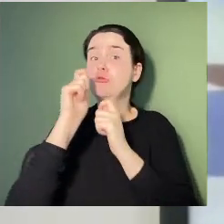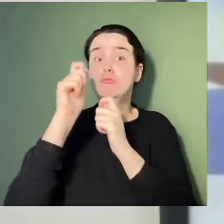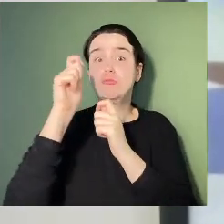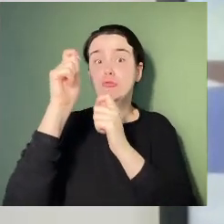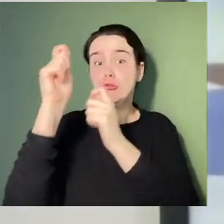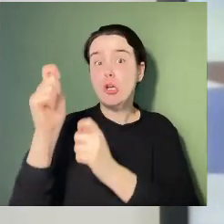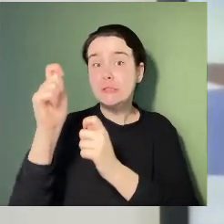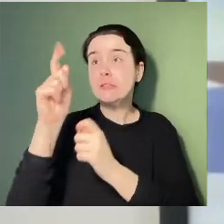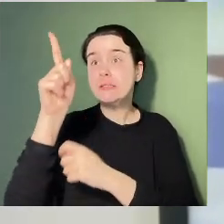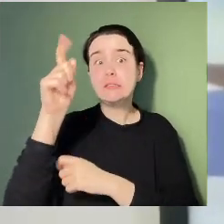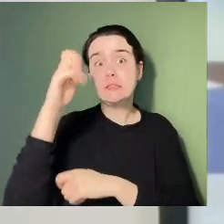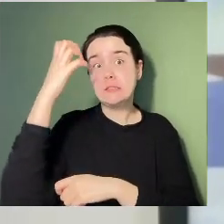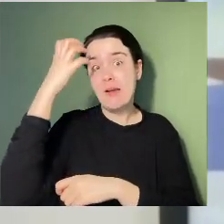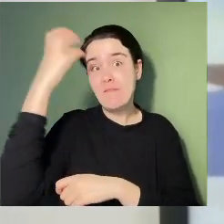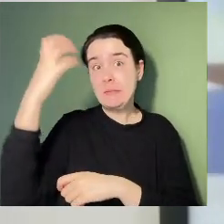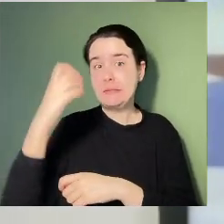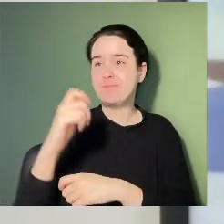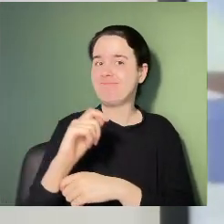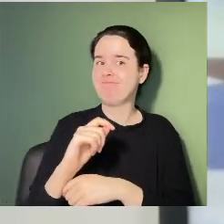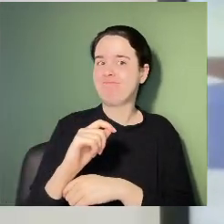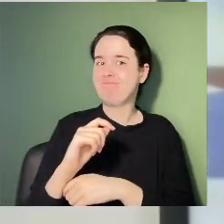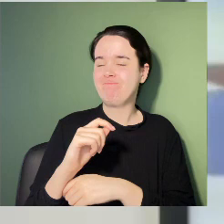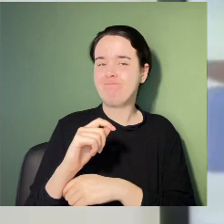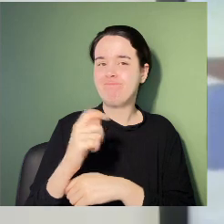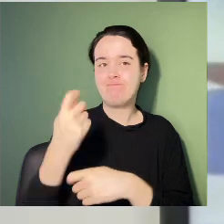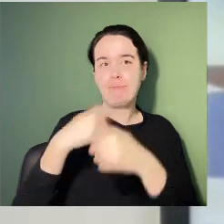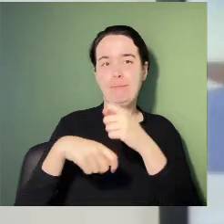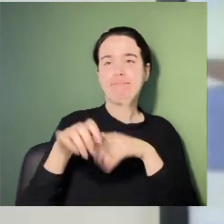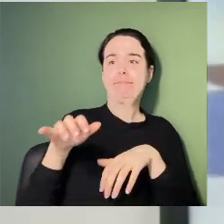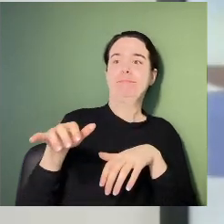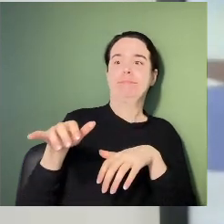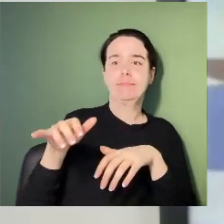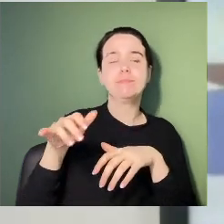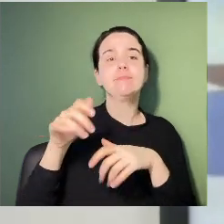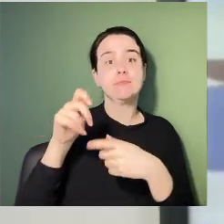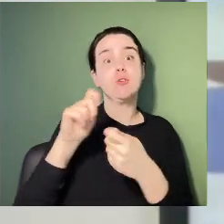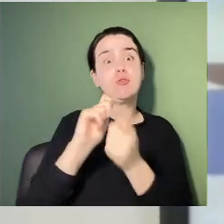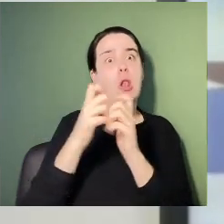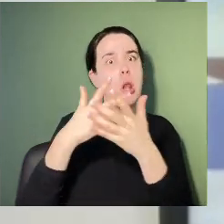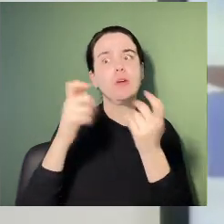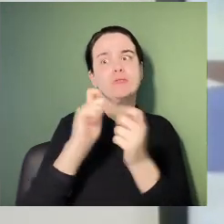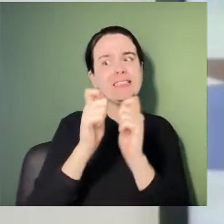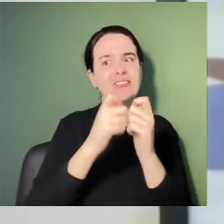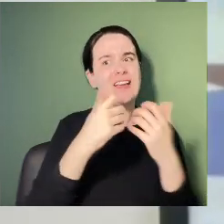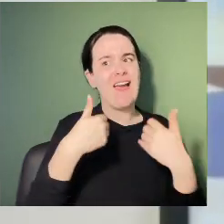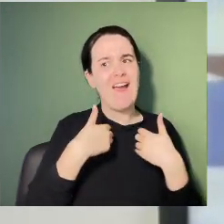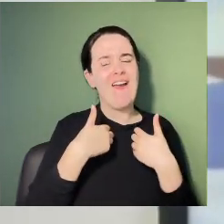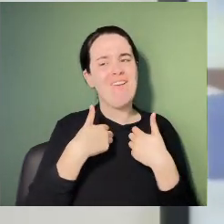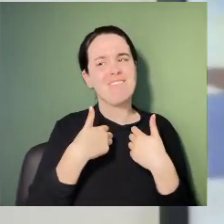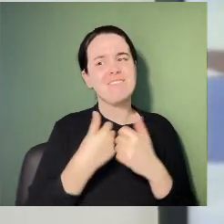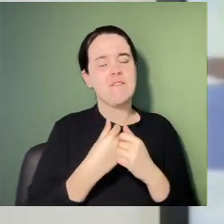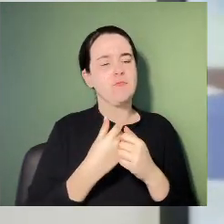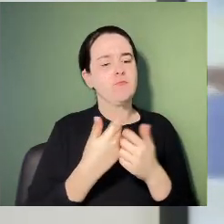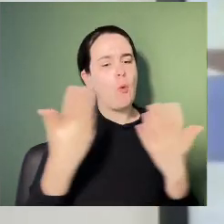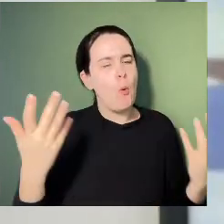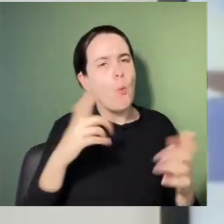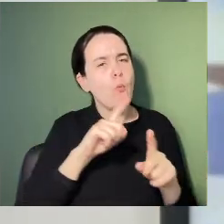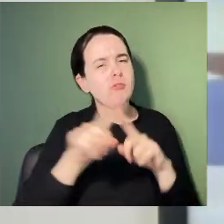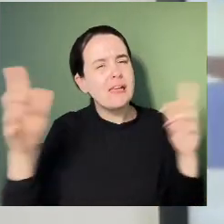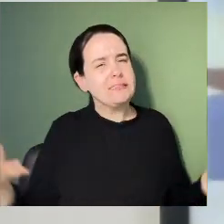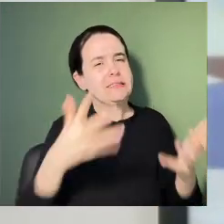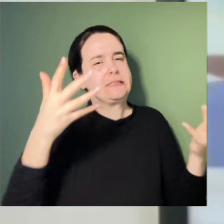institutions. So it's a really crucial moment that we have people engaging with their democracy and, of course, just going out there to